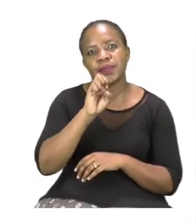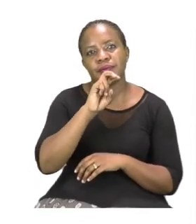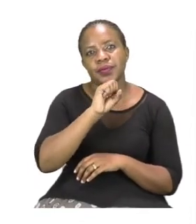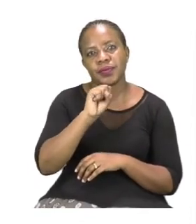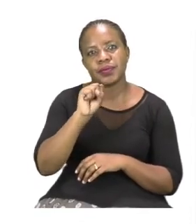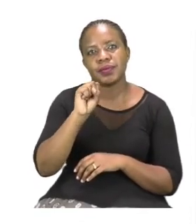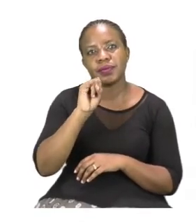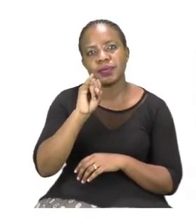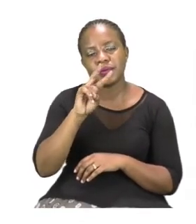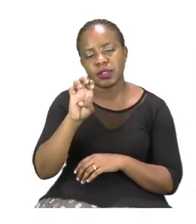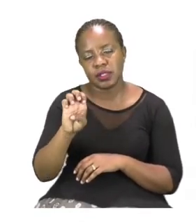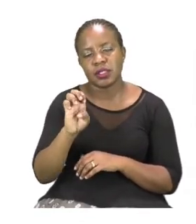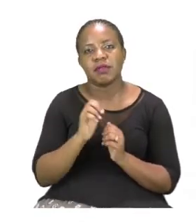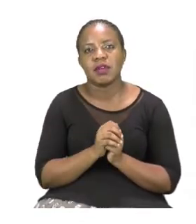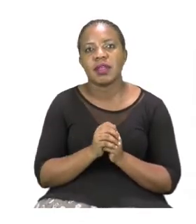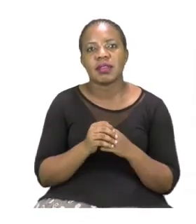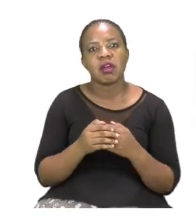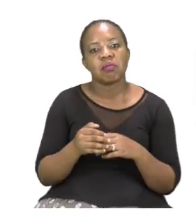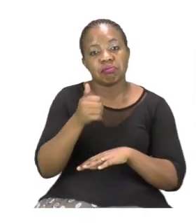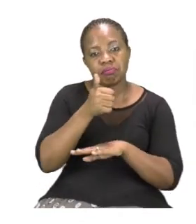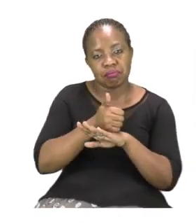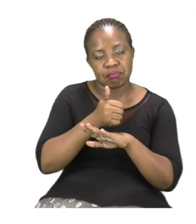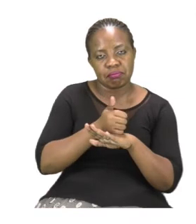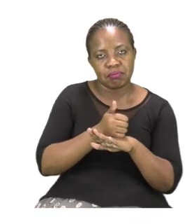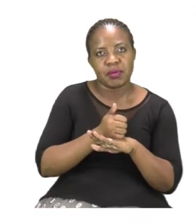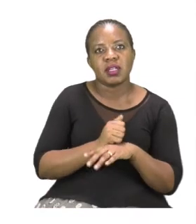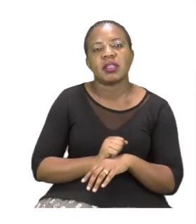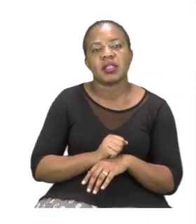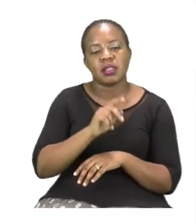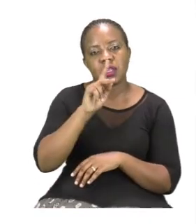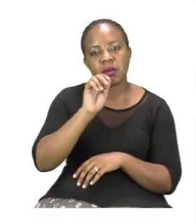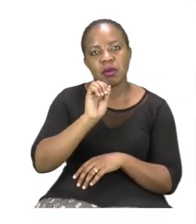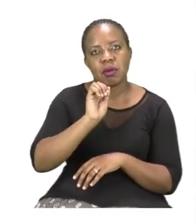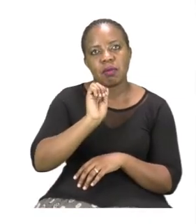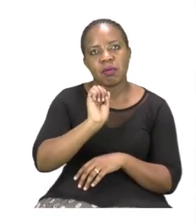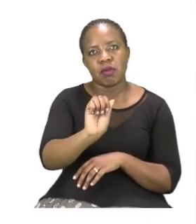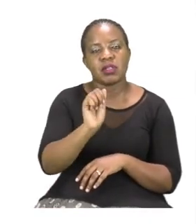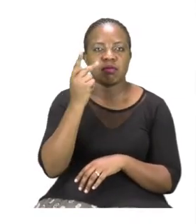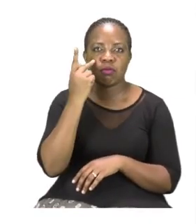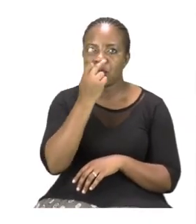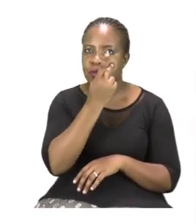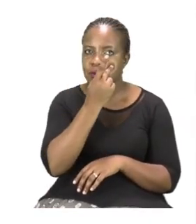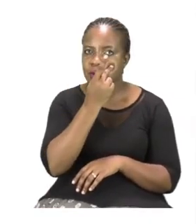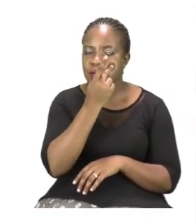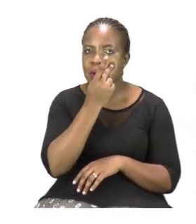pronoun there, because there are 2 people there, is